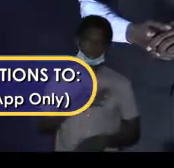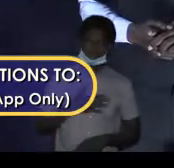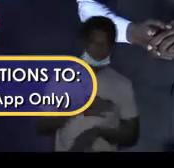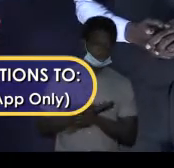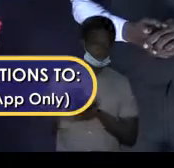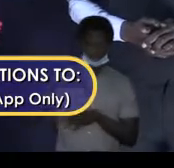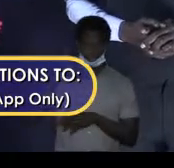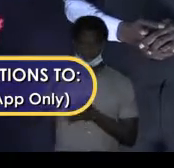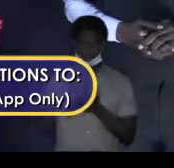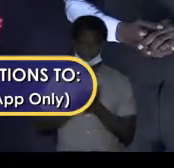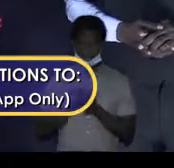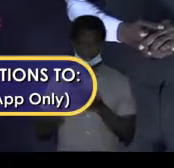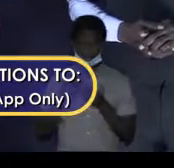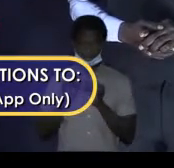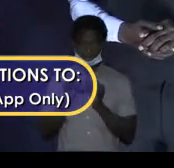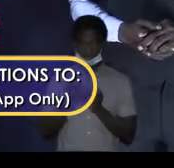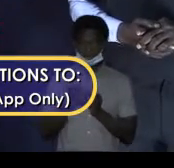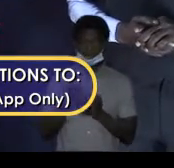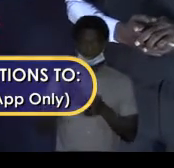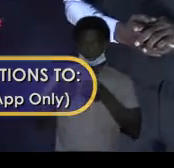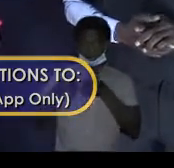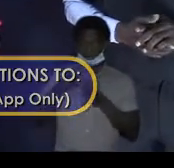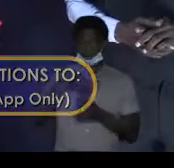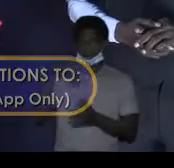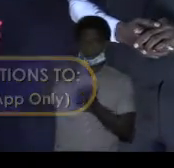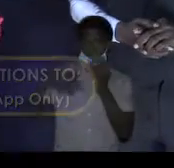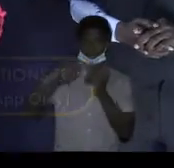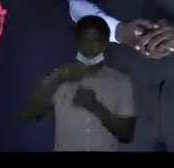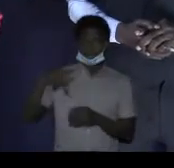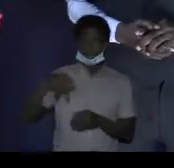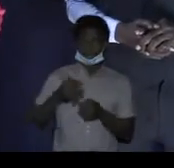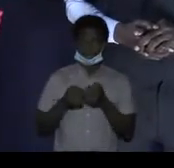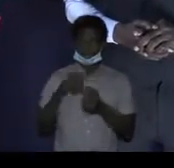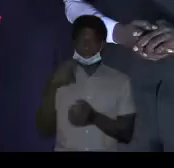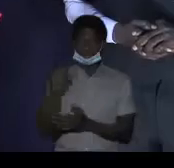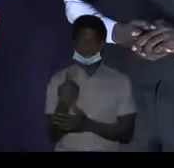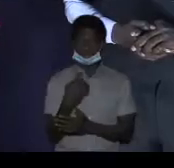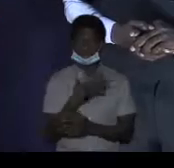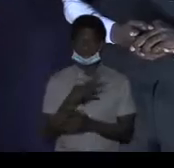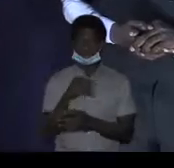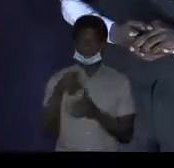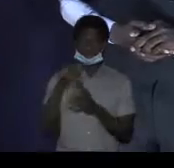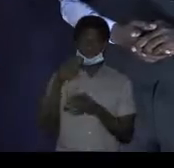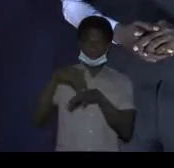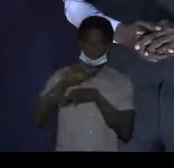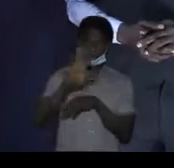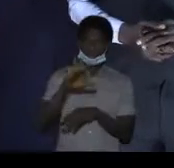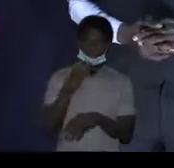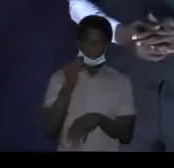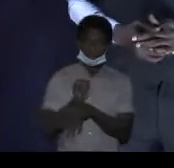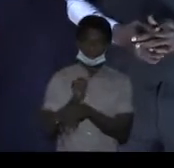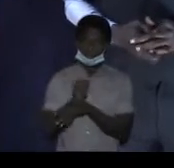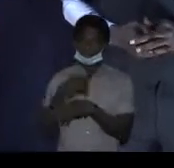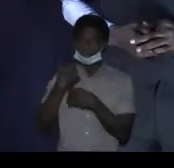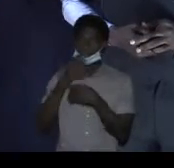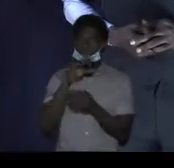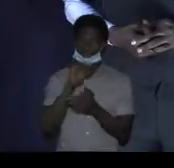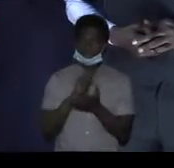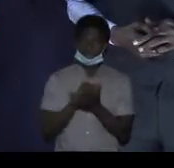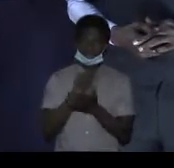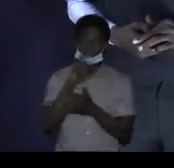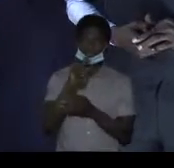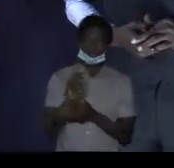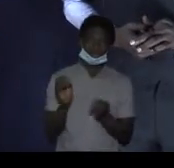081-50-86-5663. Please do not call that number. SMS and WhatsApp messages only. And when you're sending your